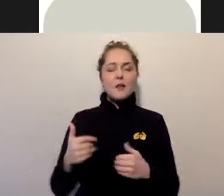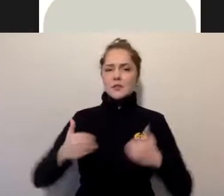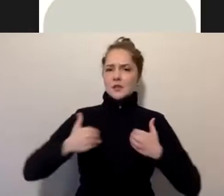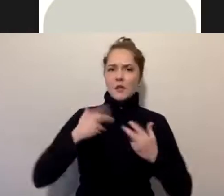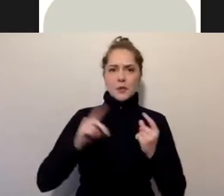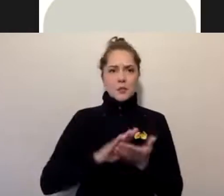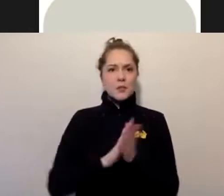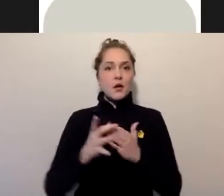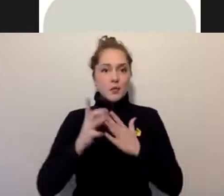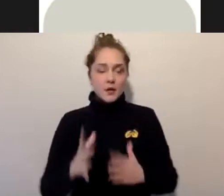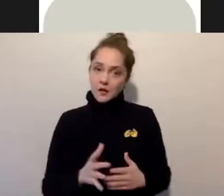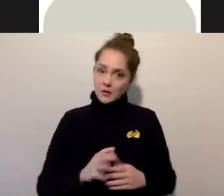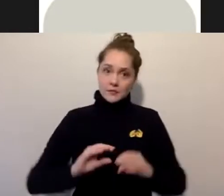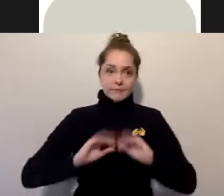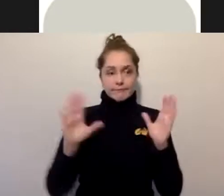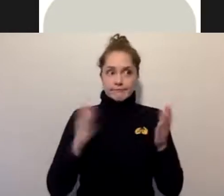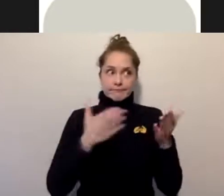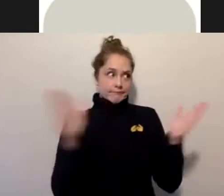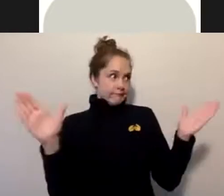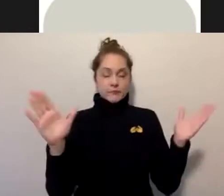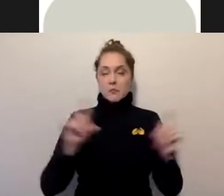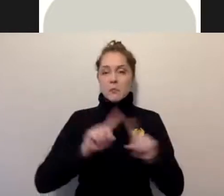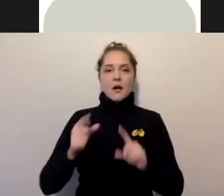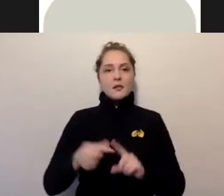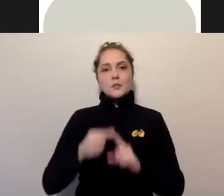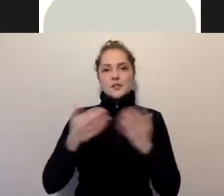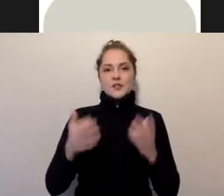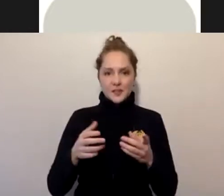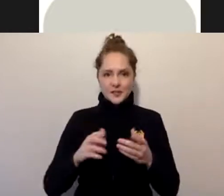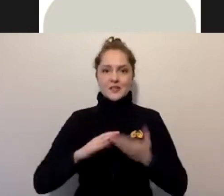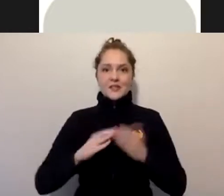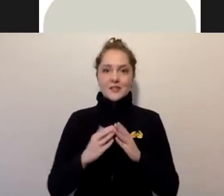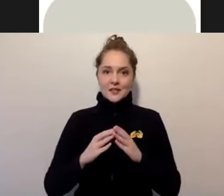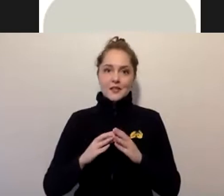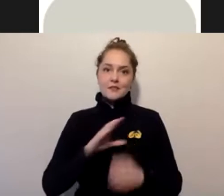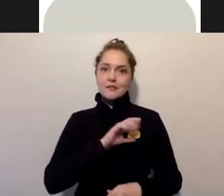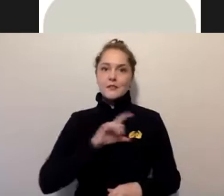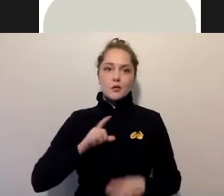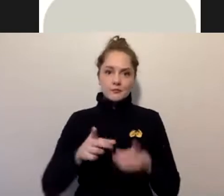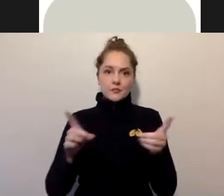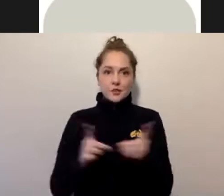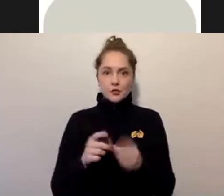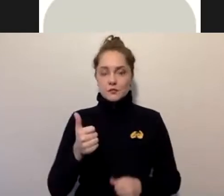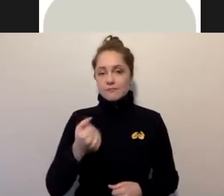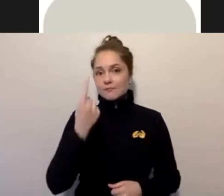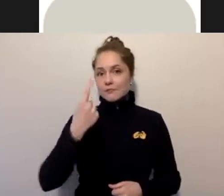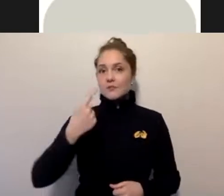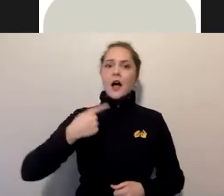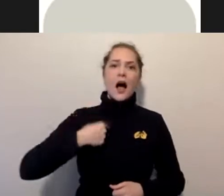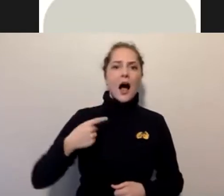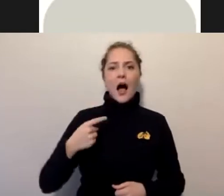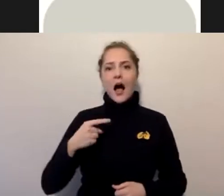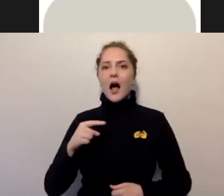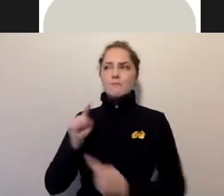leadership, frankly, across the board, but especially here in City Council District 10. As I'm out on the doors listening